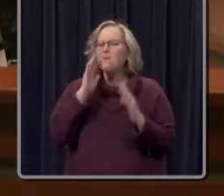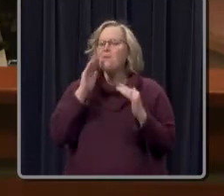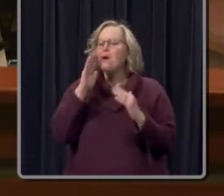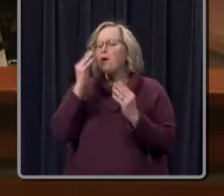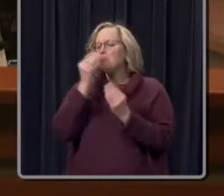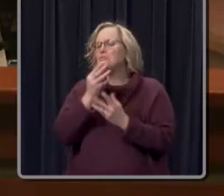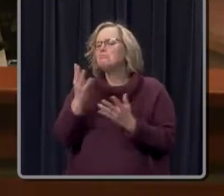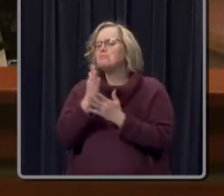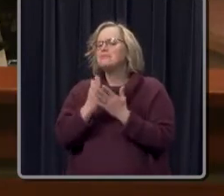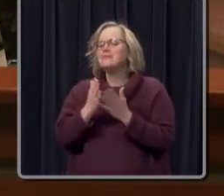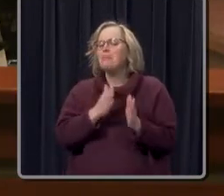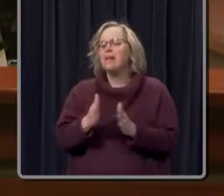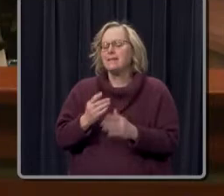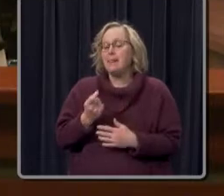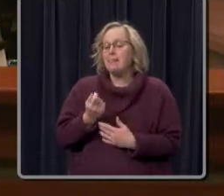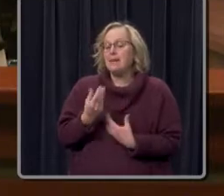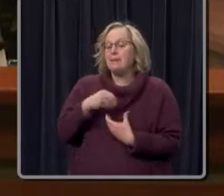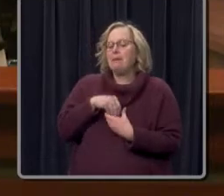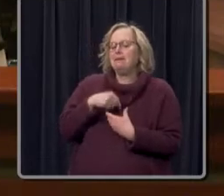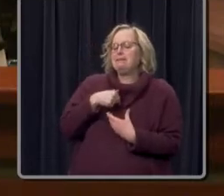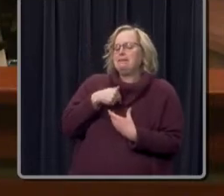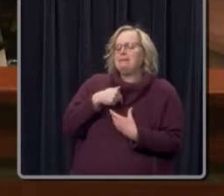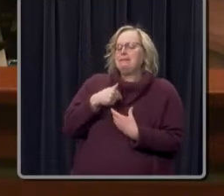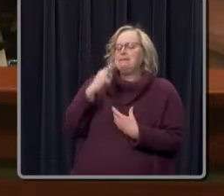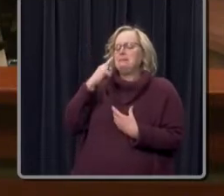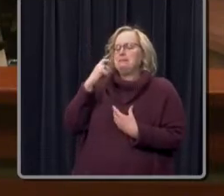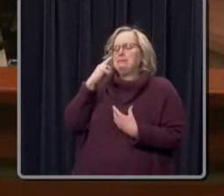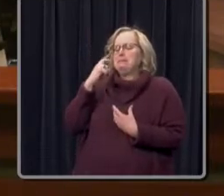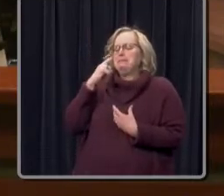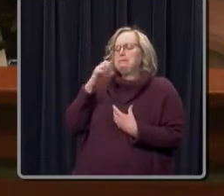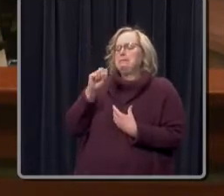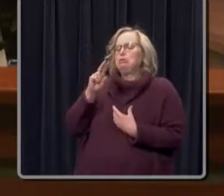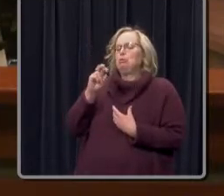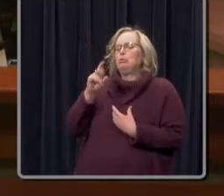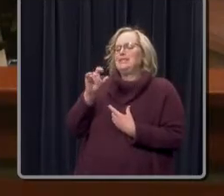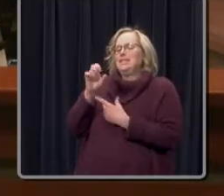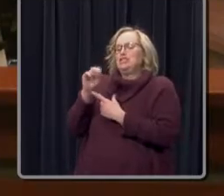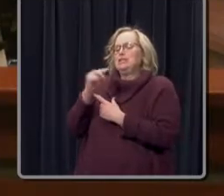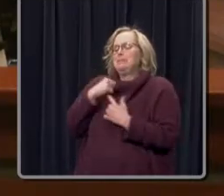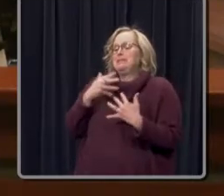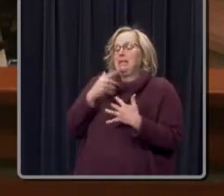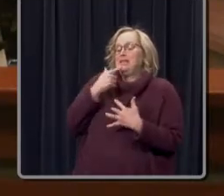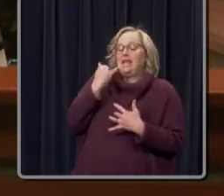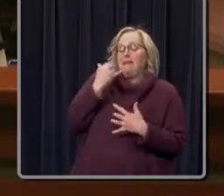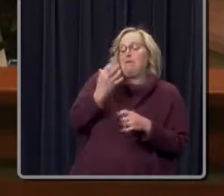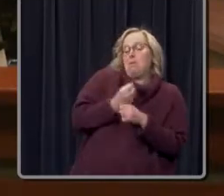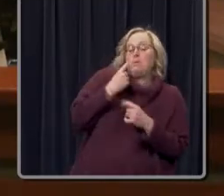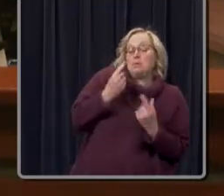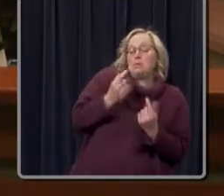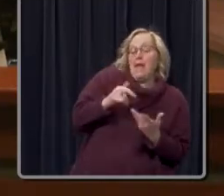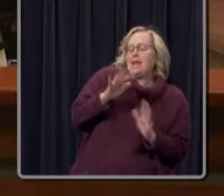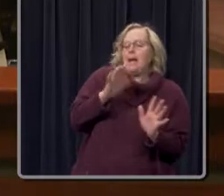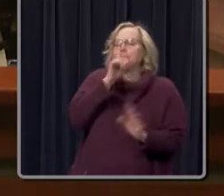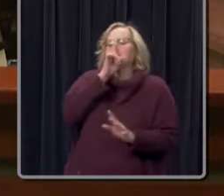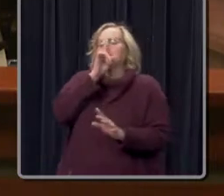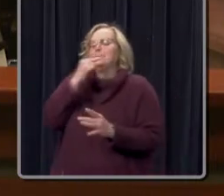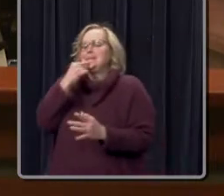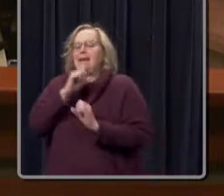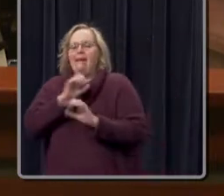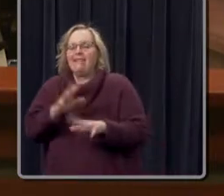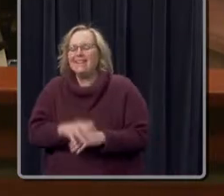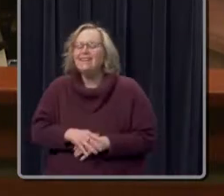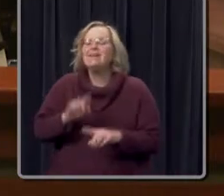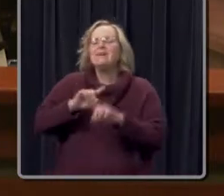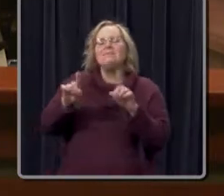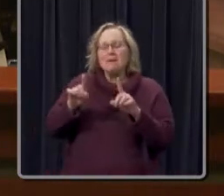and there's a little bit of me that's superstitious, so I'm scared to say, like, if they win, here's what we're gonna do, right? So, Please don't. but we're